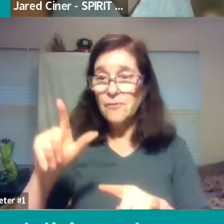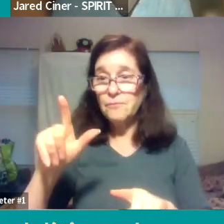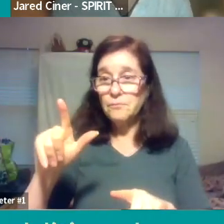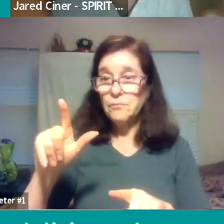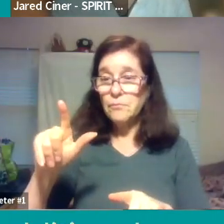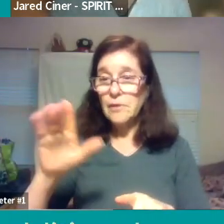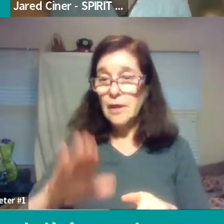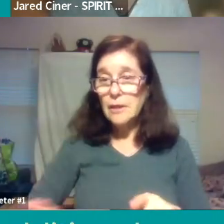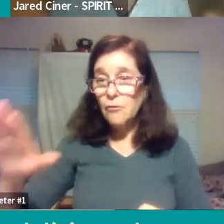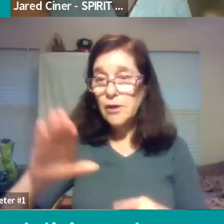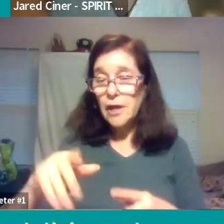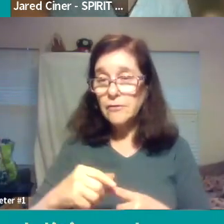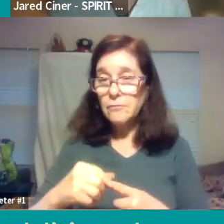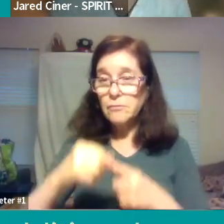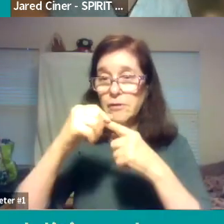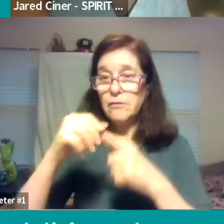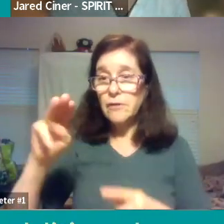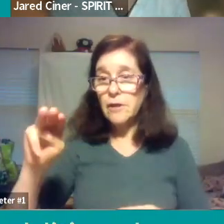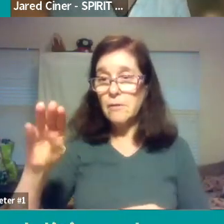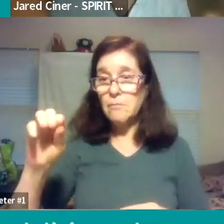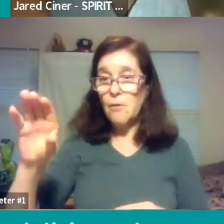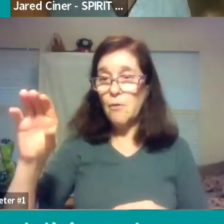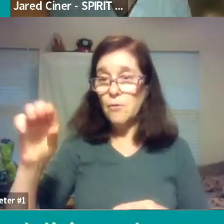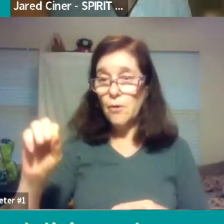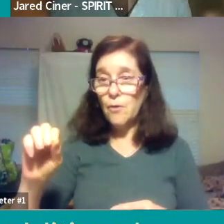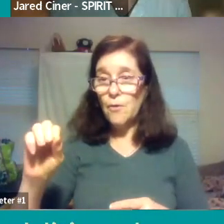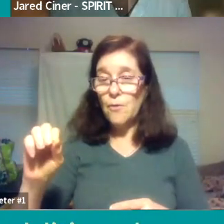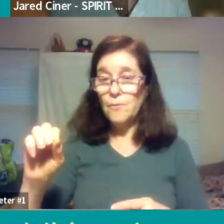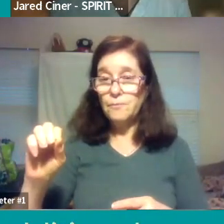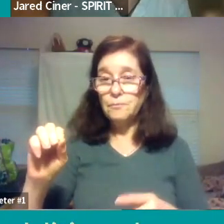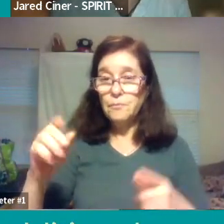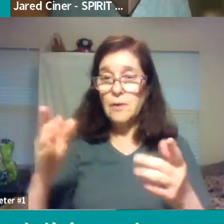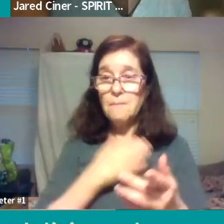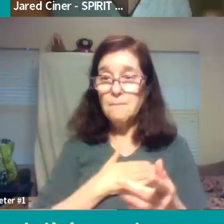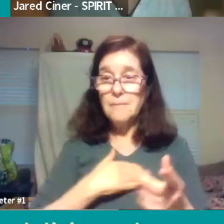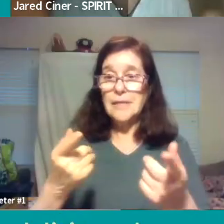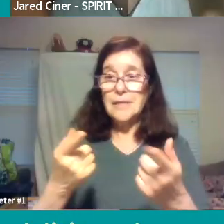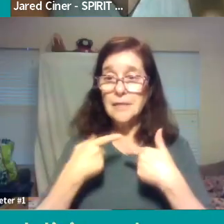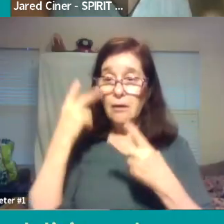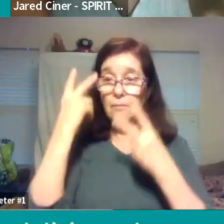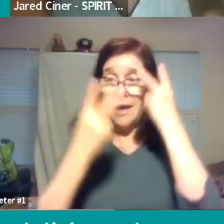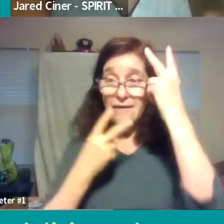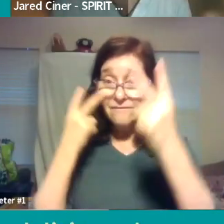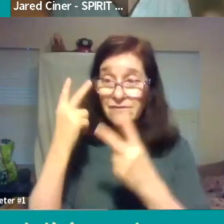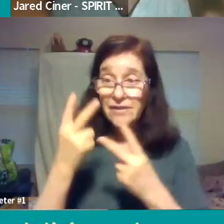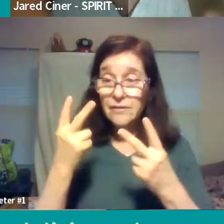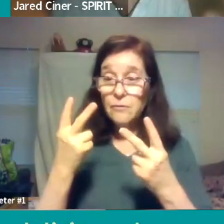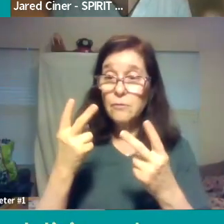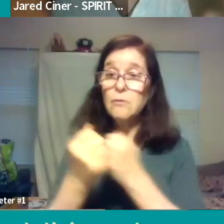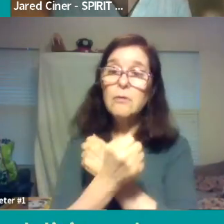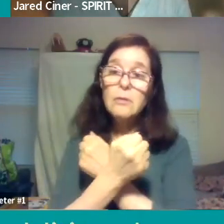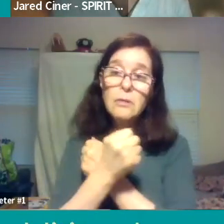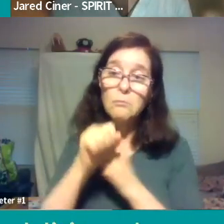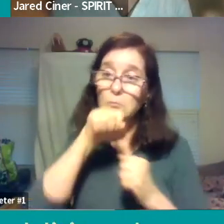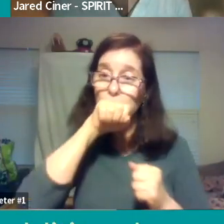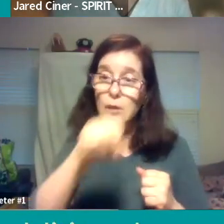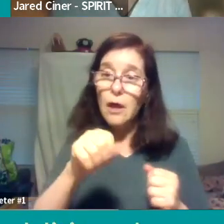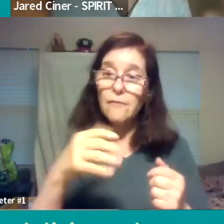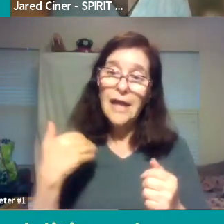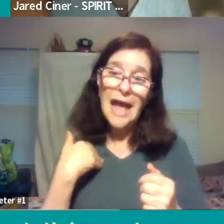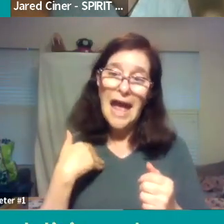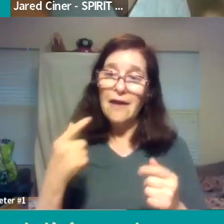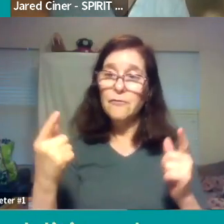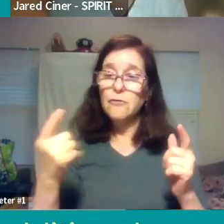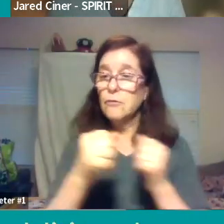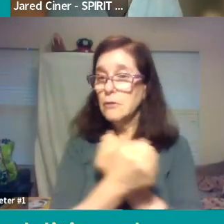Montgomery County, where this expansion is taking place. Please come and visit us. We would love to have you, love to meet you. If